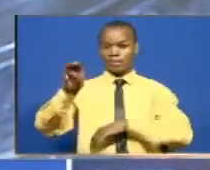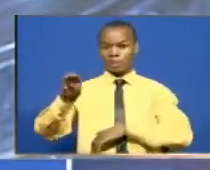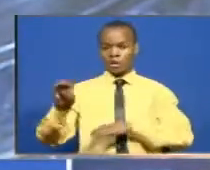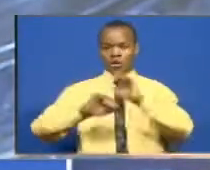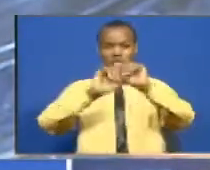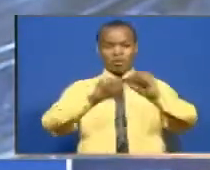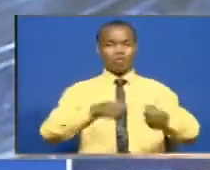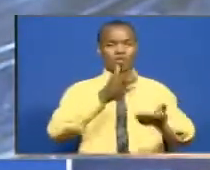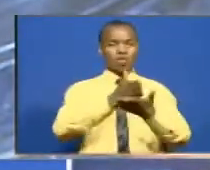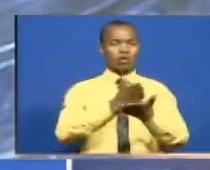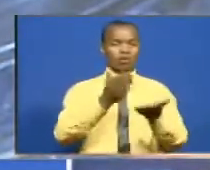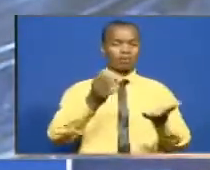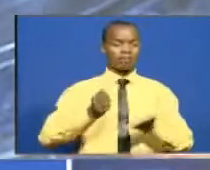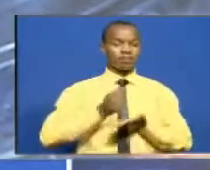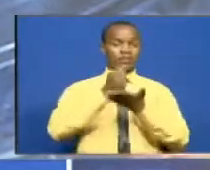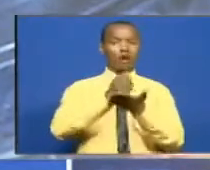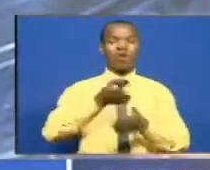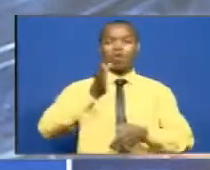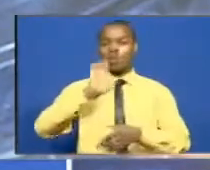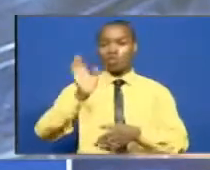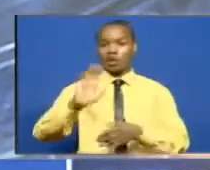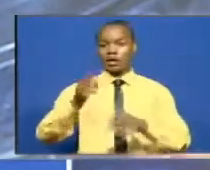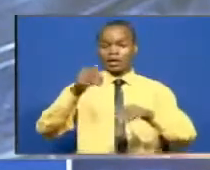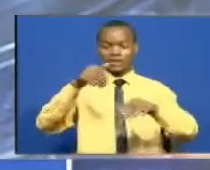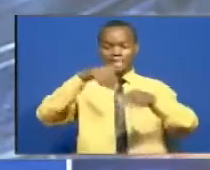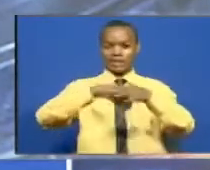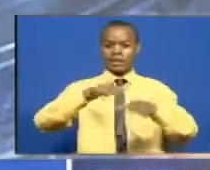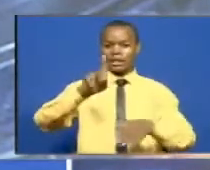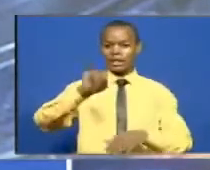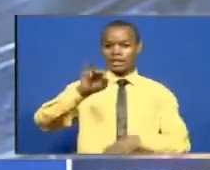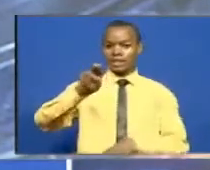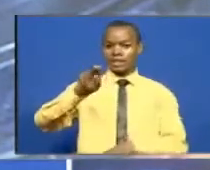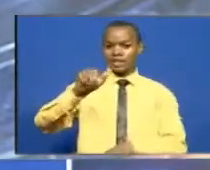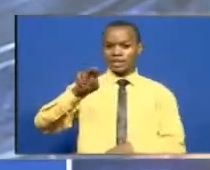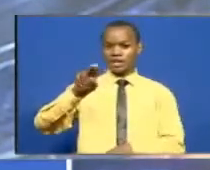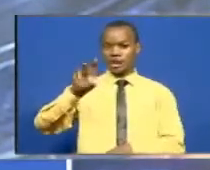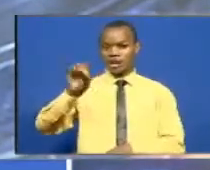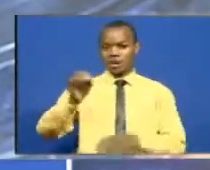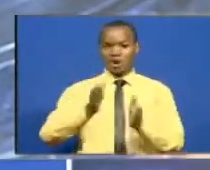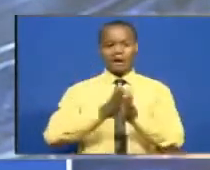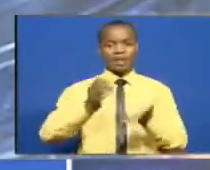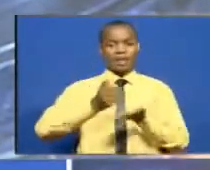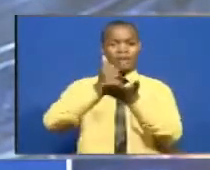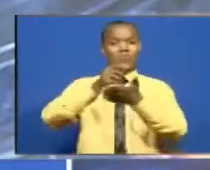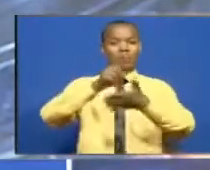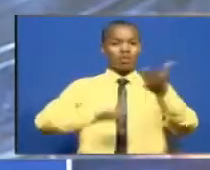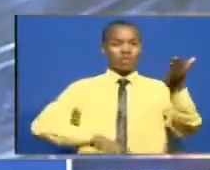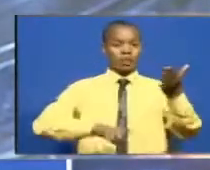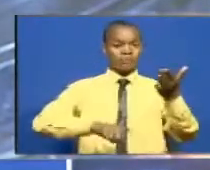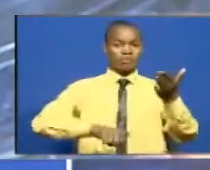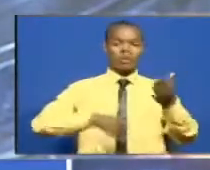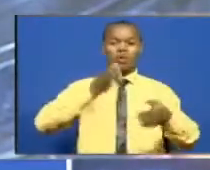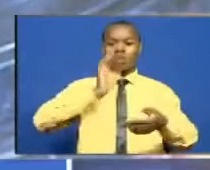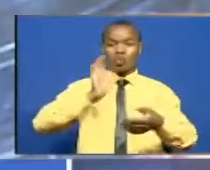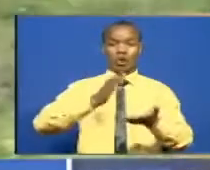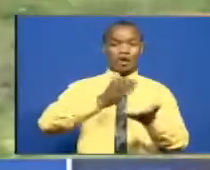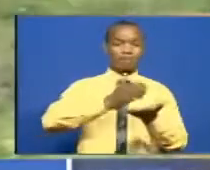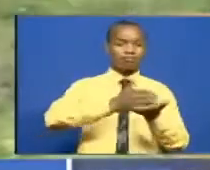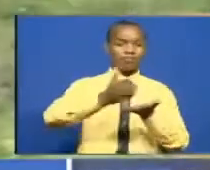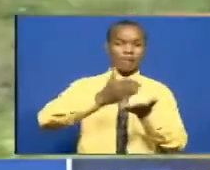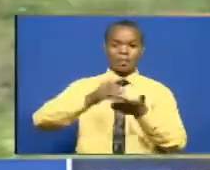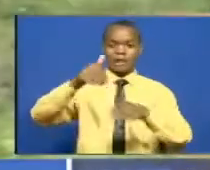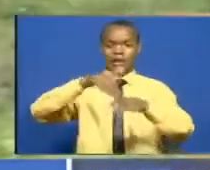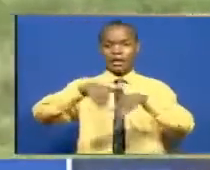waters from Mwache River in Kinango sub-county and help tackle persistent water shortages in the coastal region.